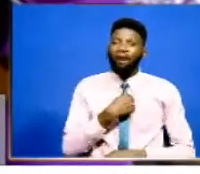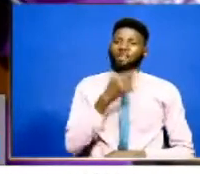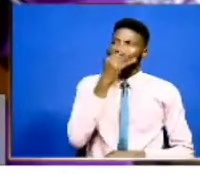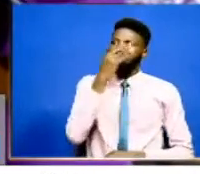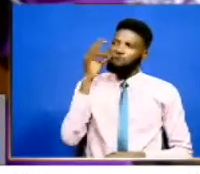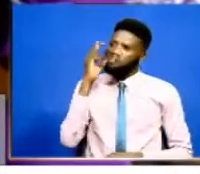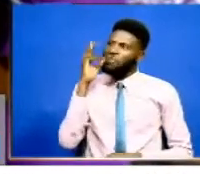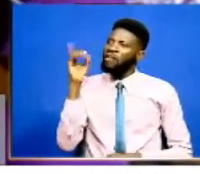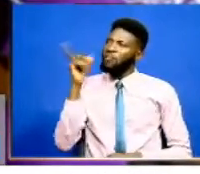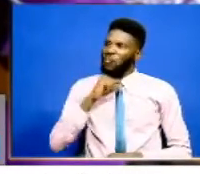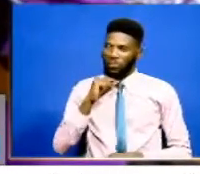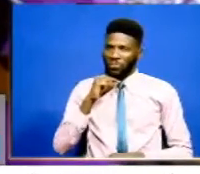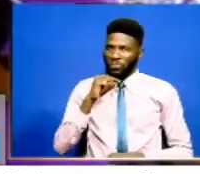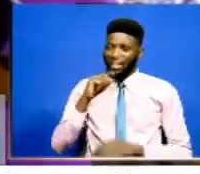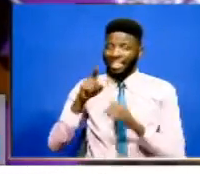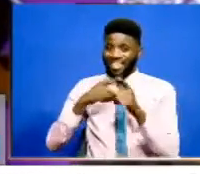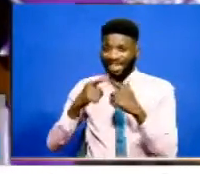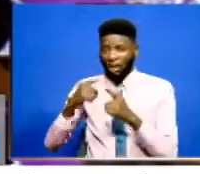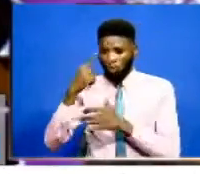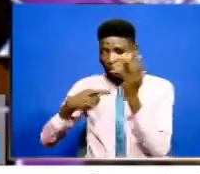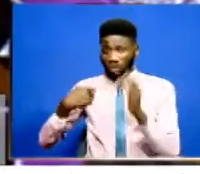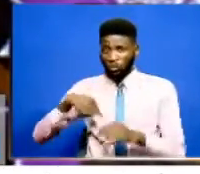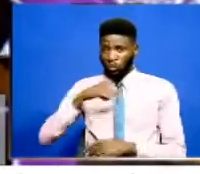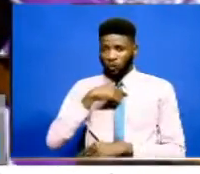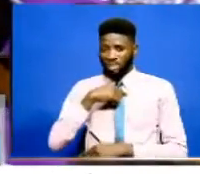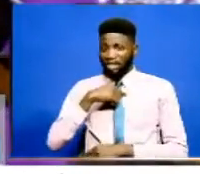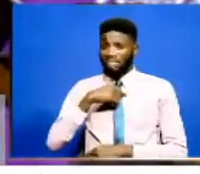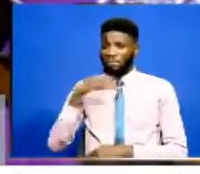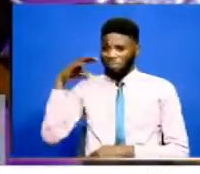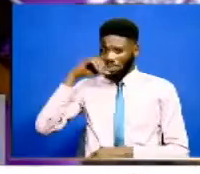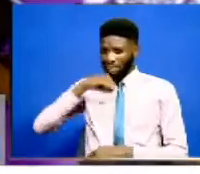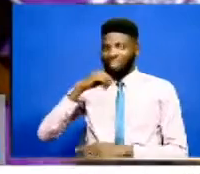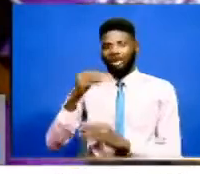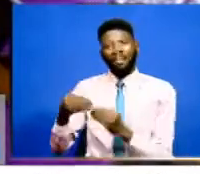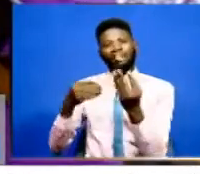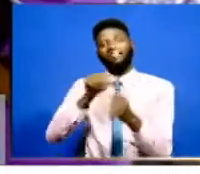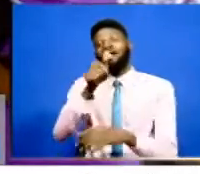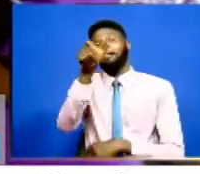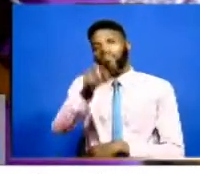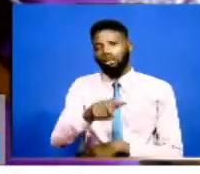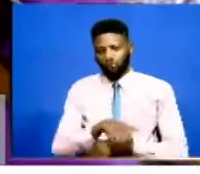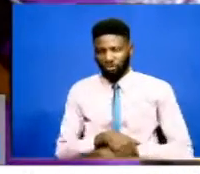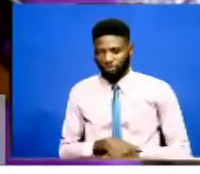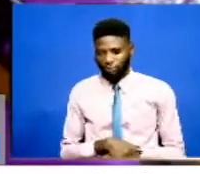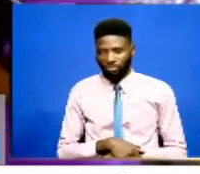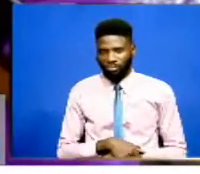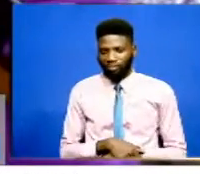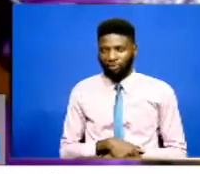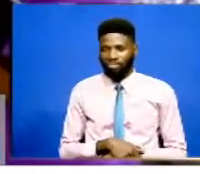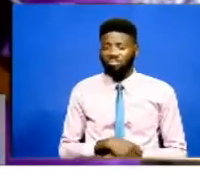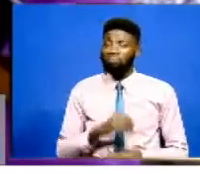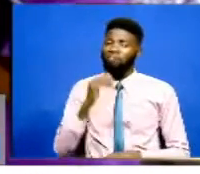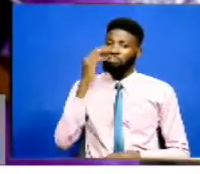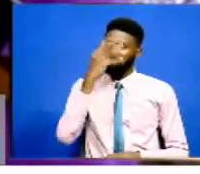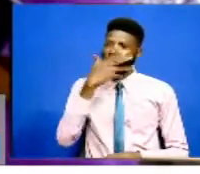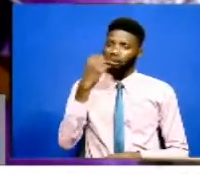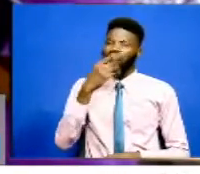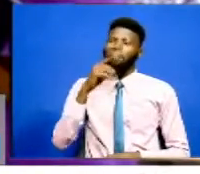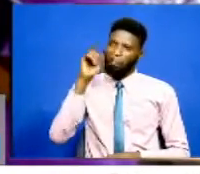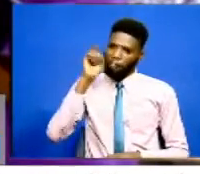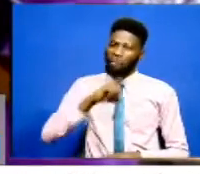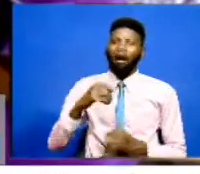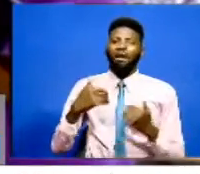go into fasting. Look at it this way. Beauty has to have integrity